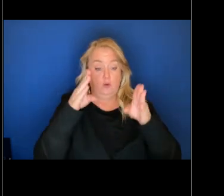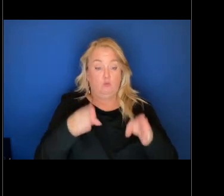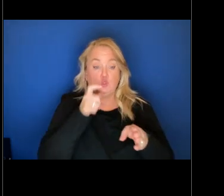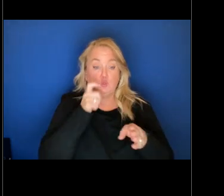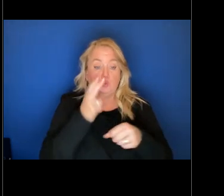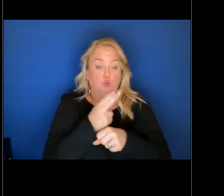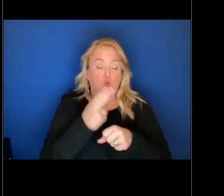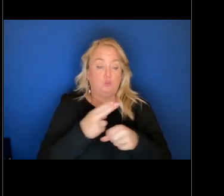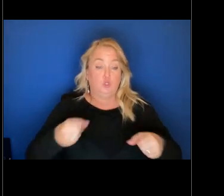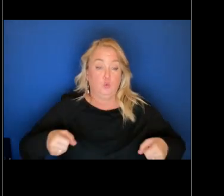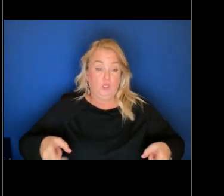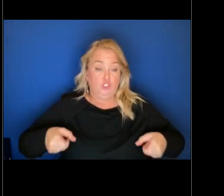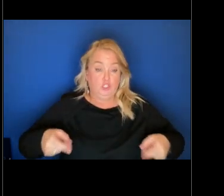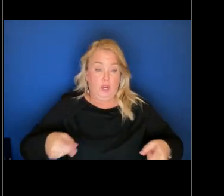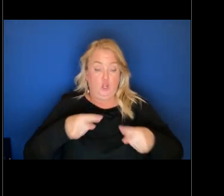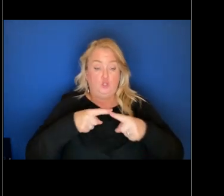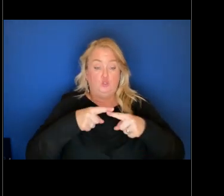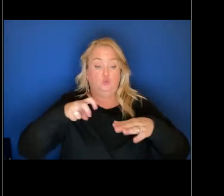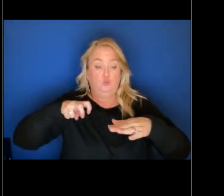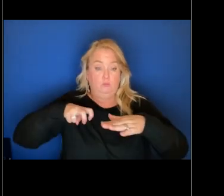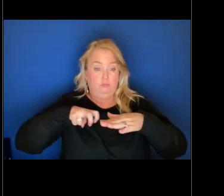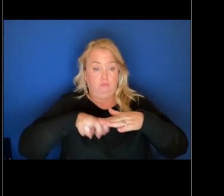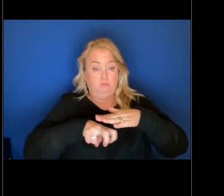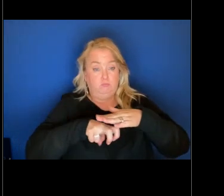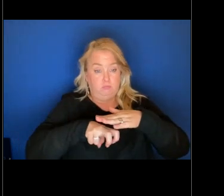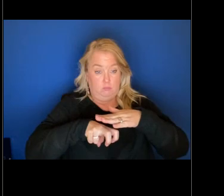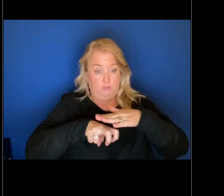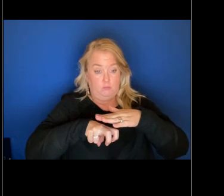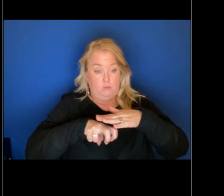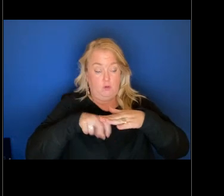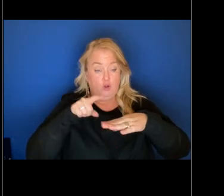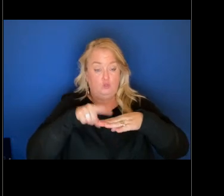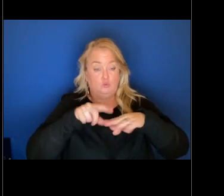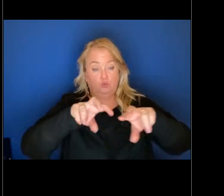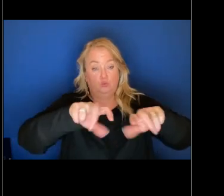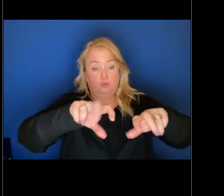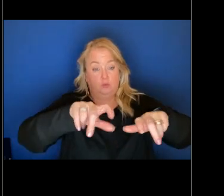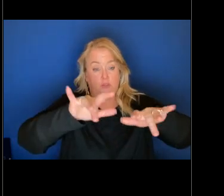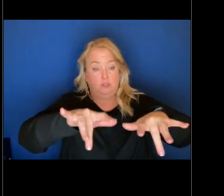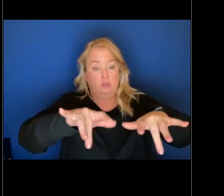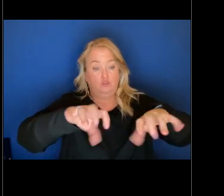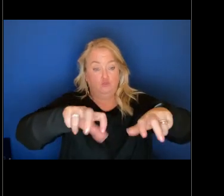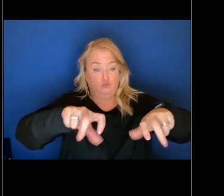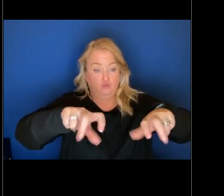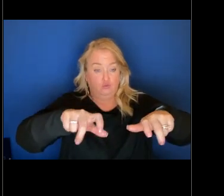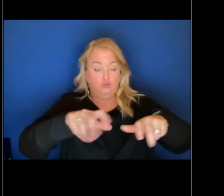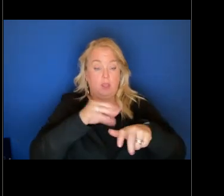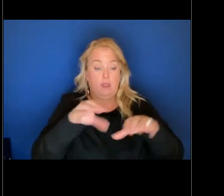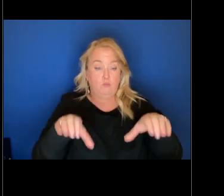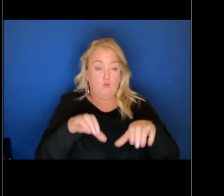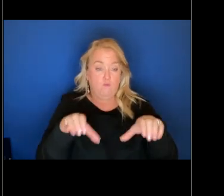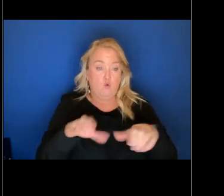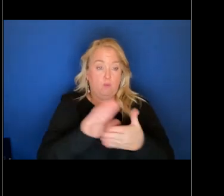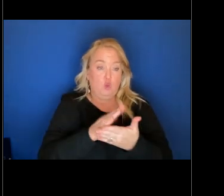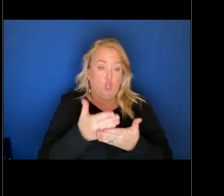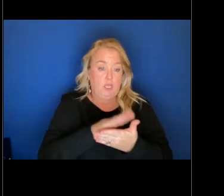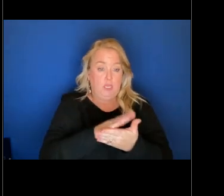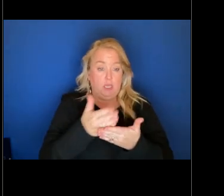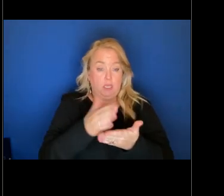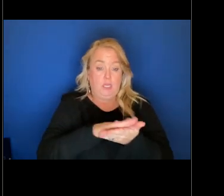to pull up under the feature to reach controls and perform cooking